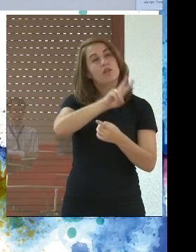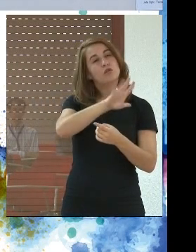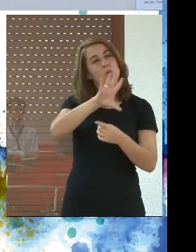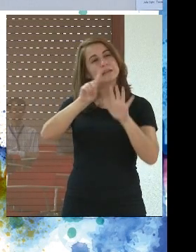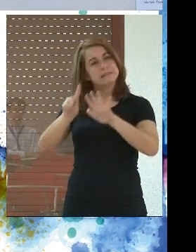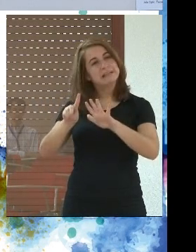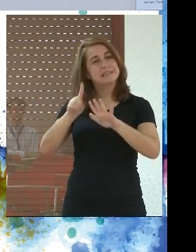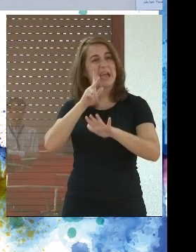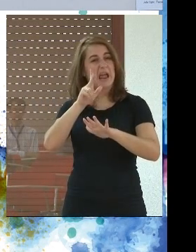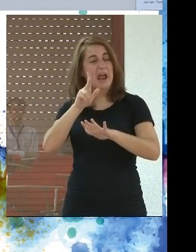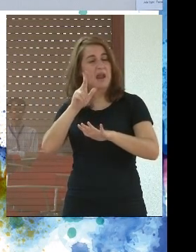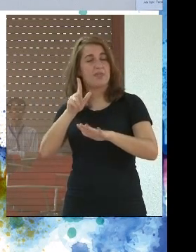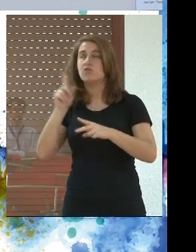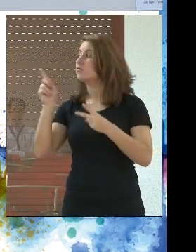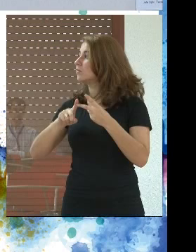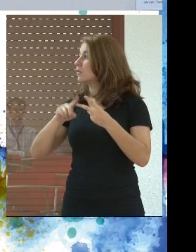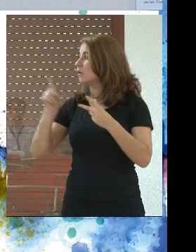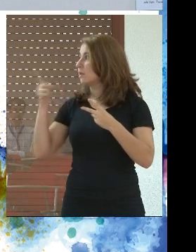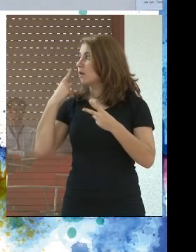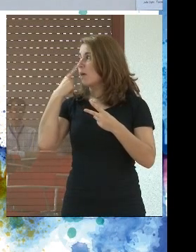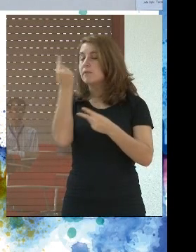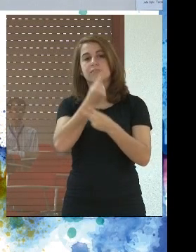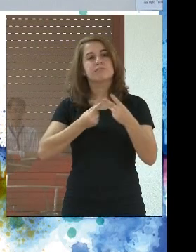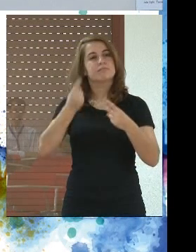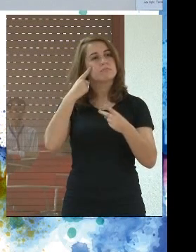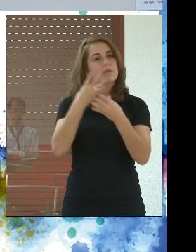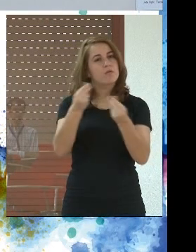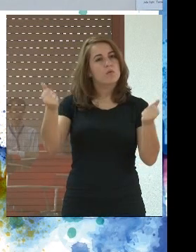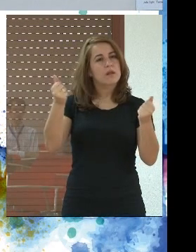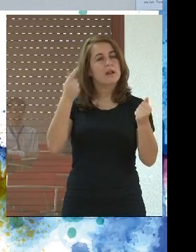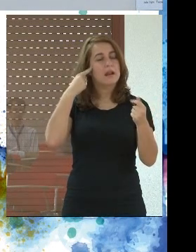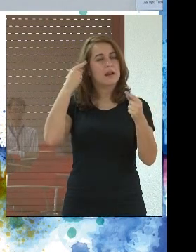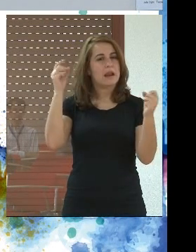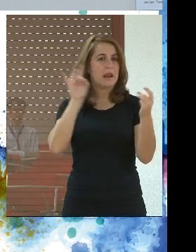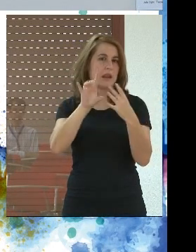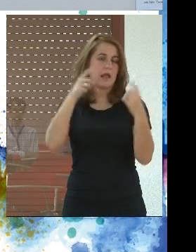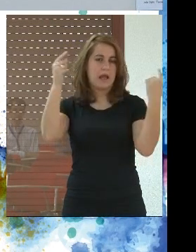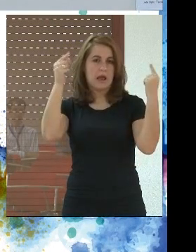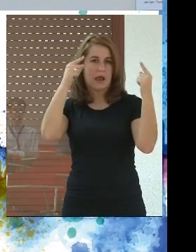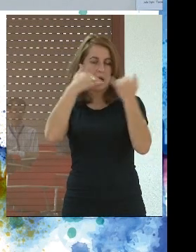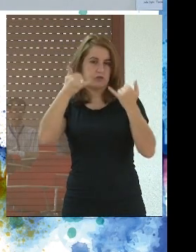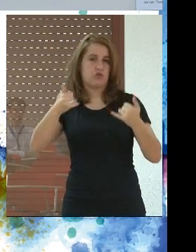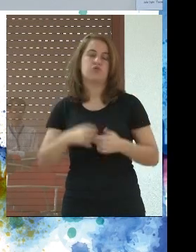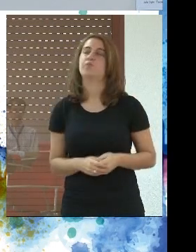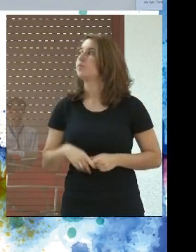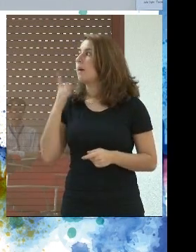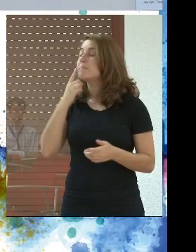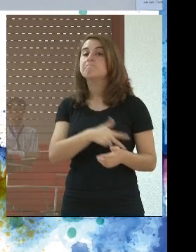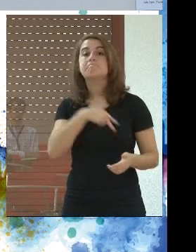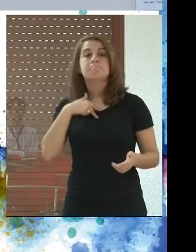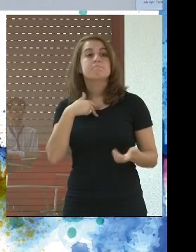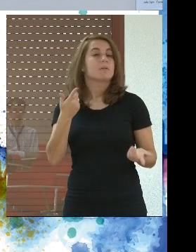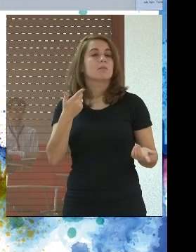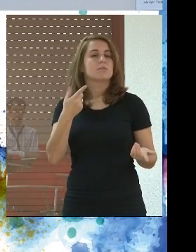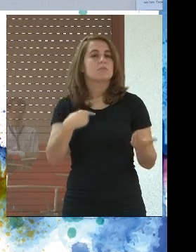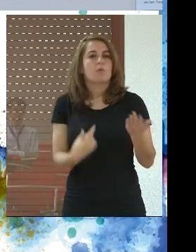stimulus. It's 365 hertz, and we can reduce the diffusion between the electrodes. How do we